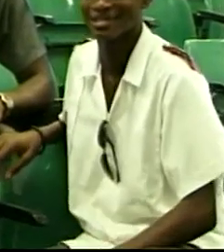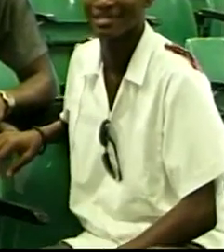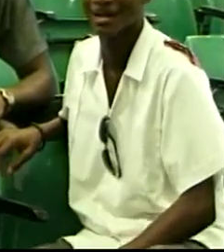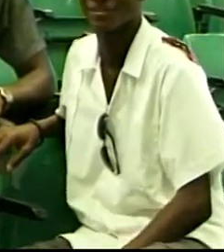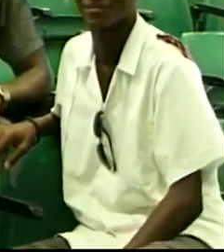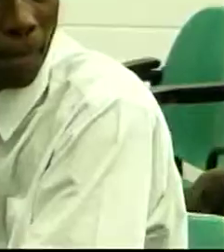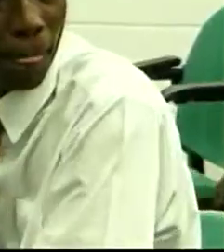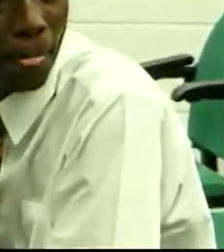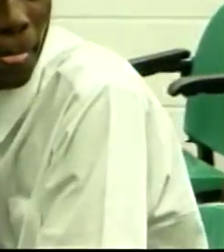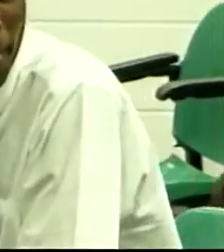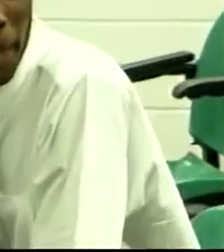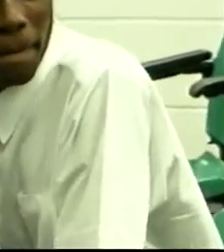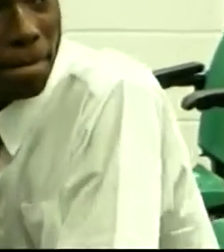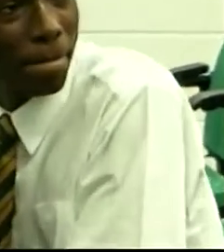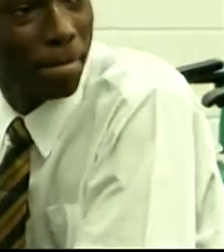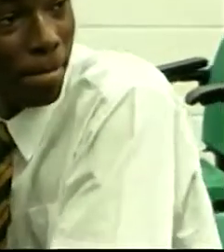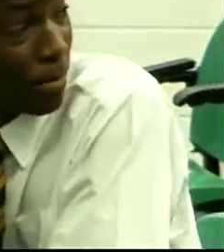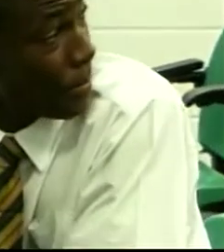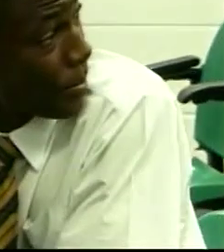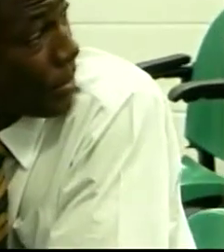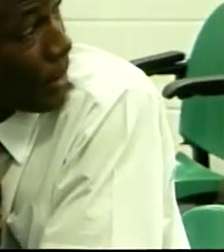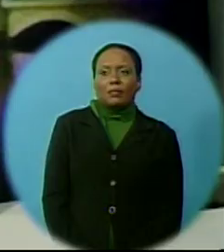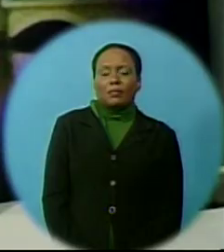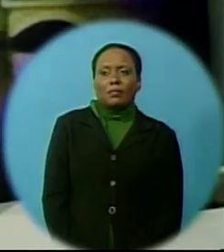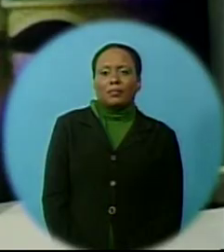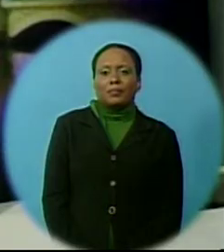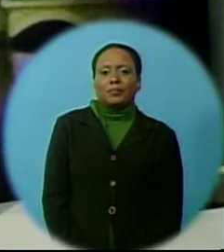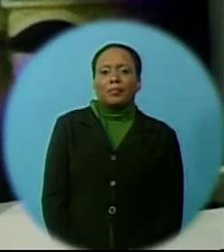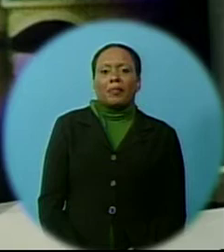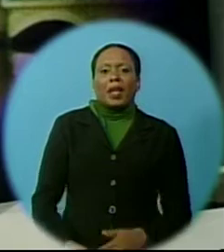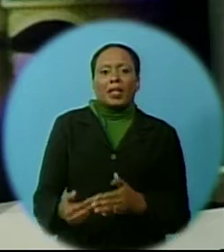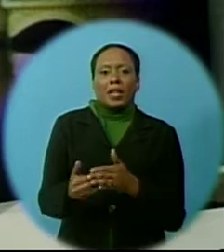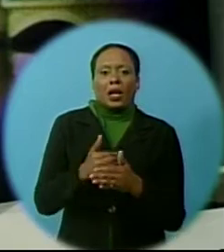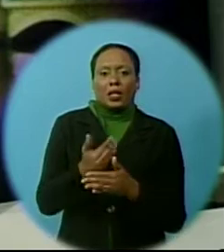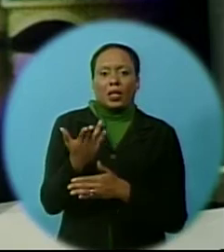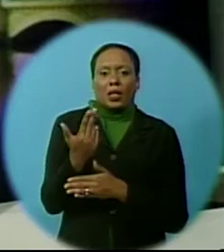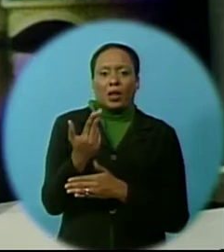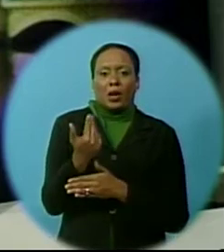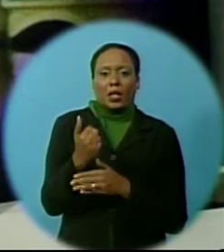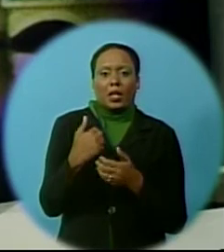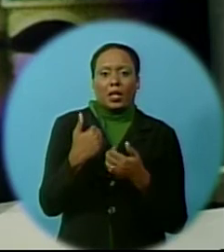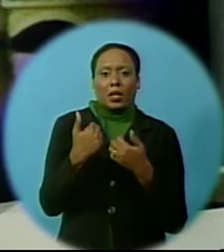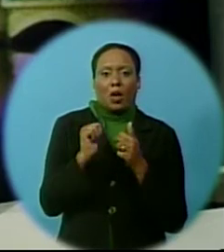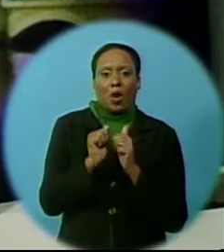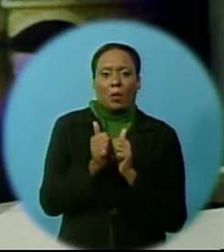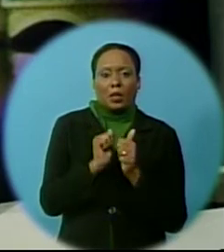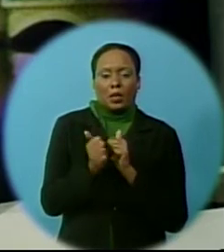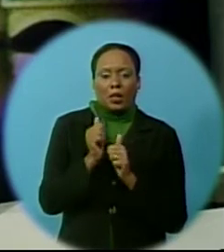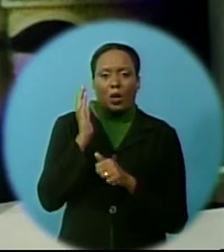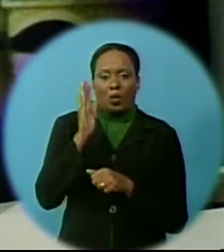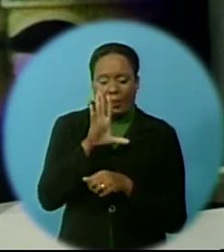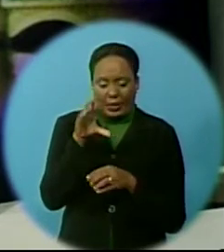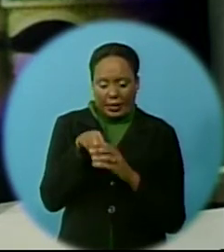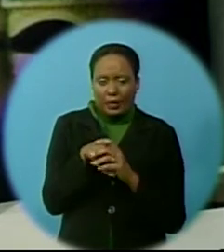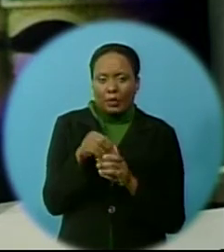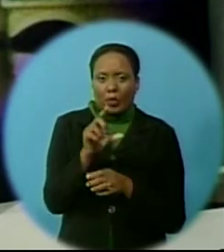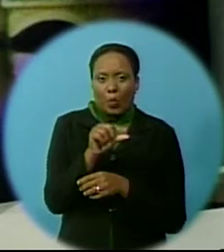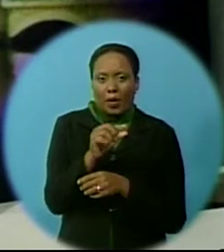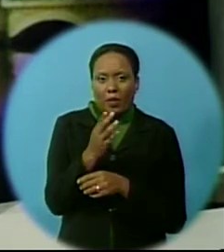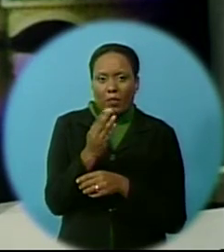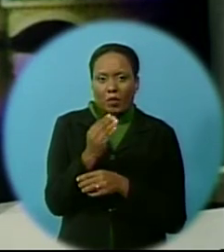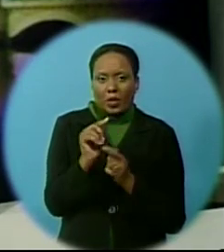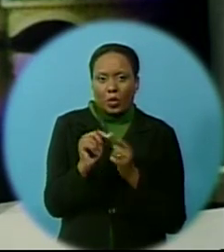Schools, and the Association of Schools Cricket Coaches. The under-13 competition will still fall within the 2014-2015 school